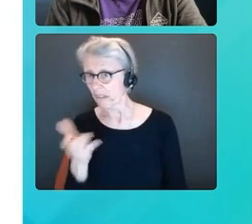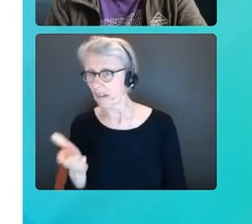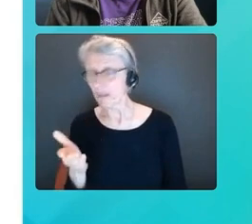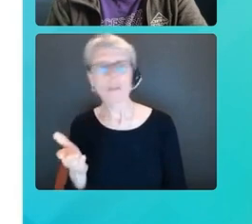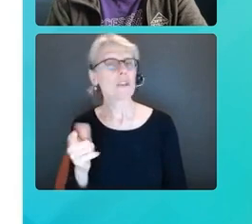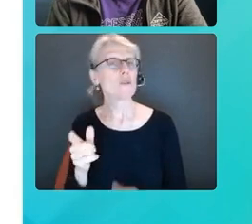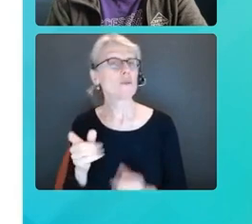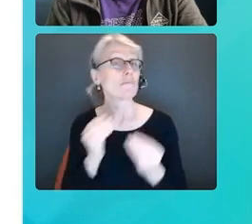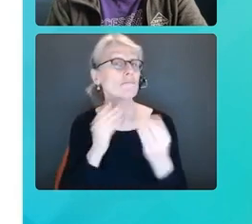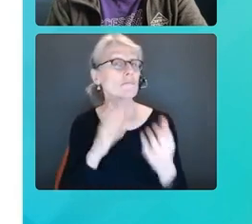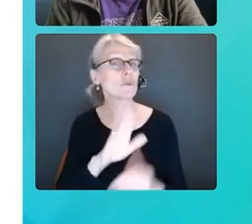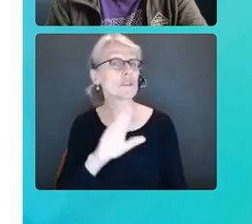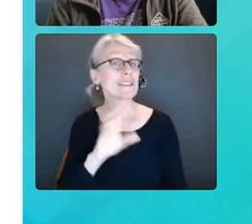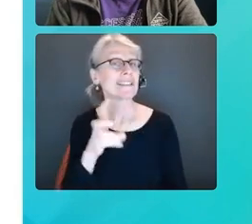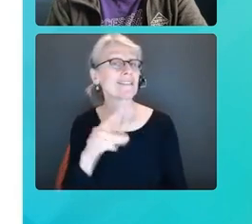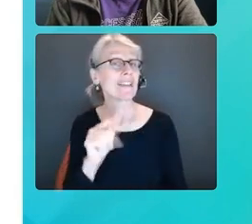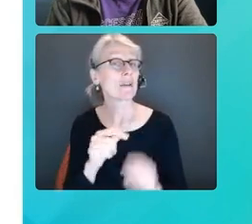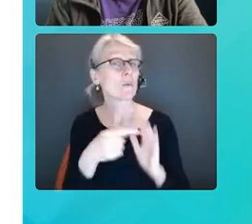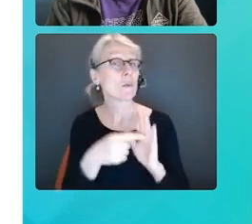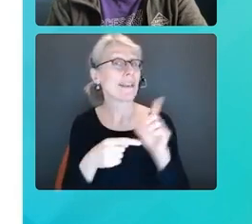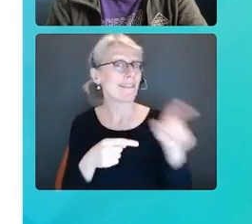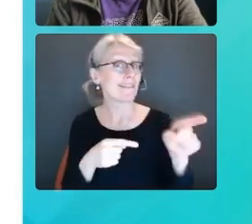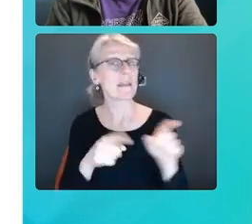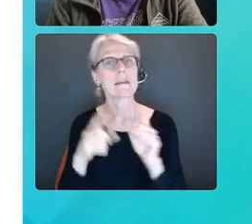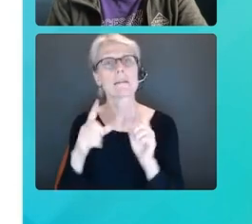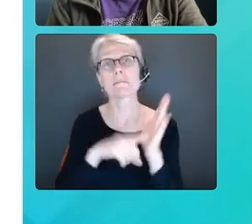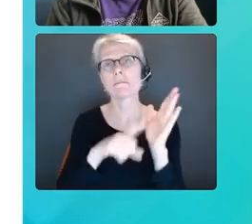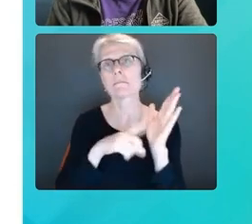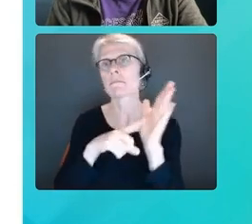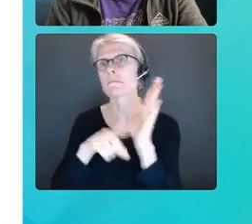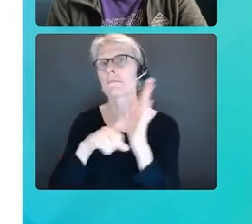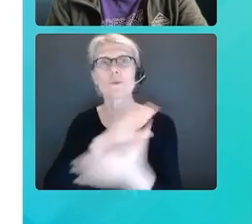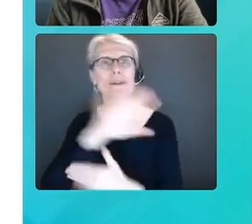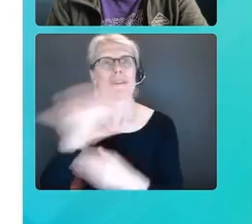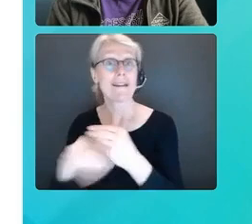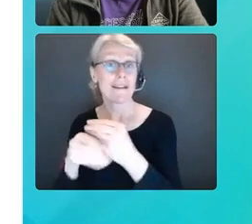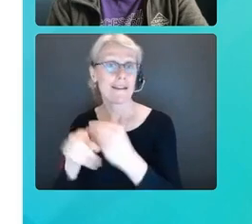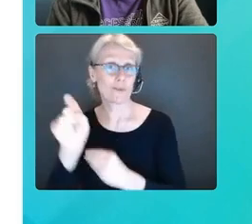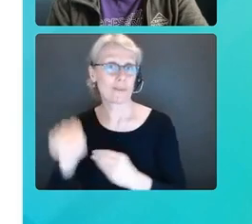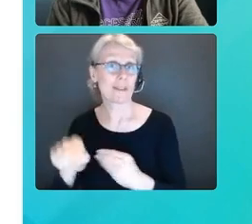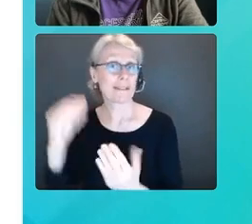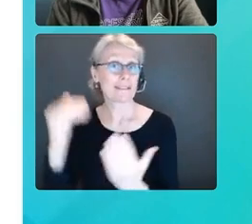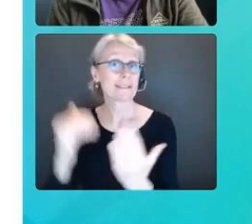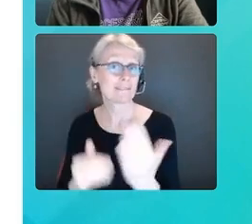your Cvent representative and we can look at possibly getting some of those things added.